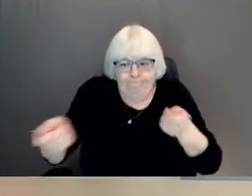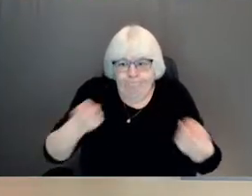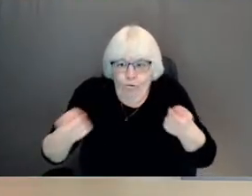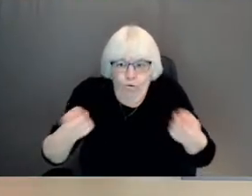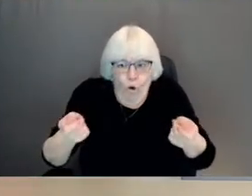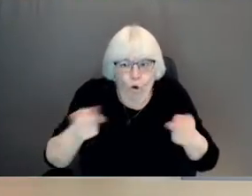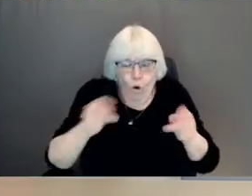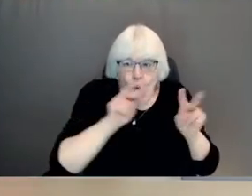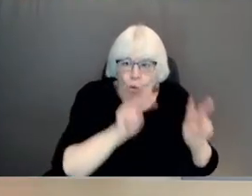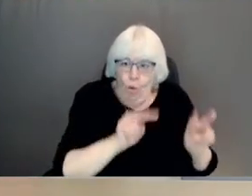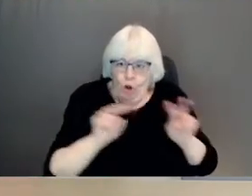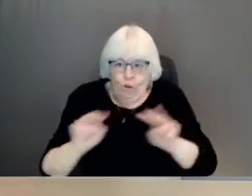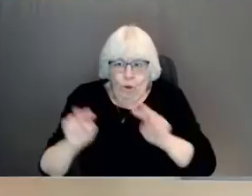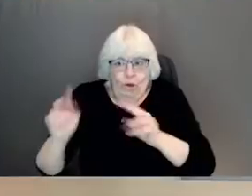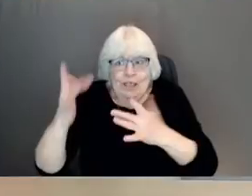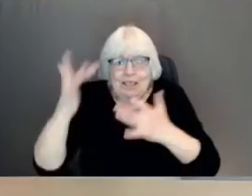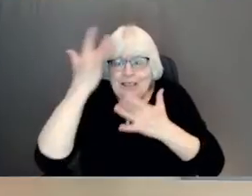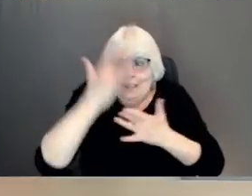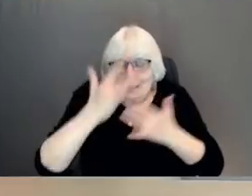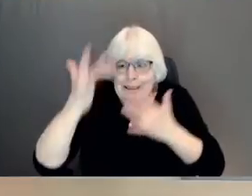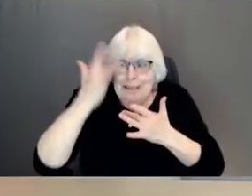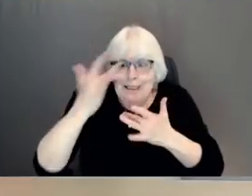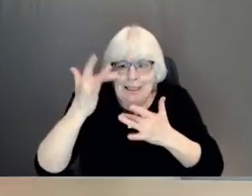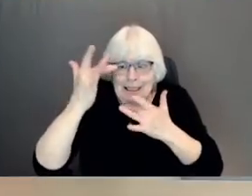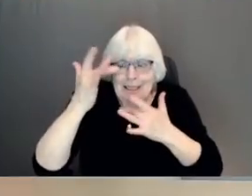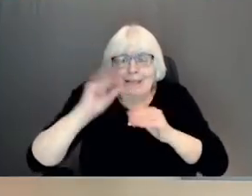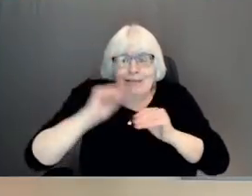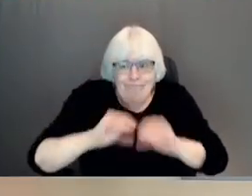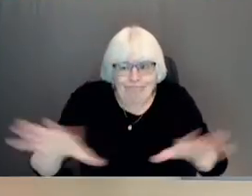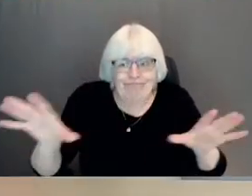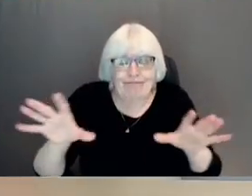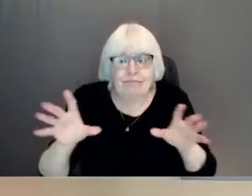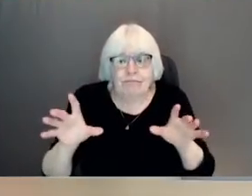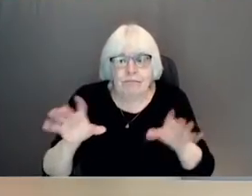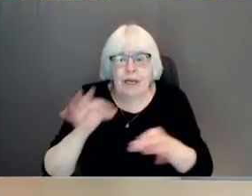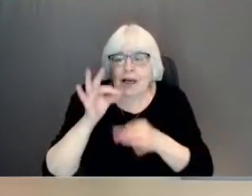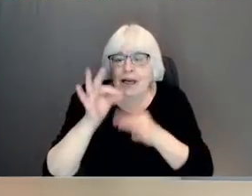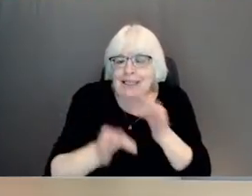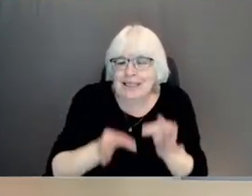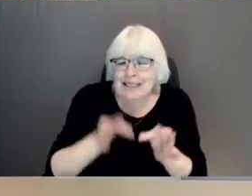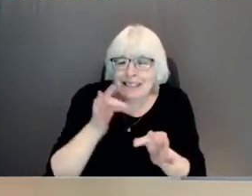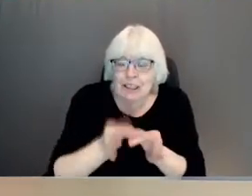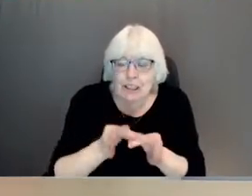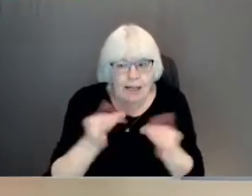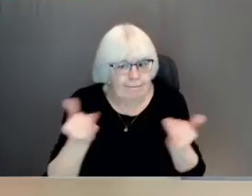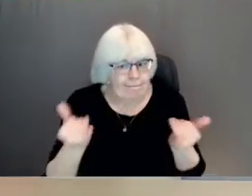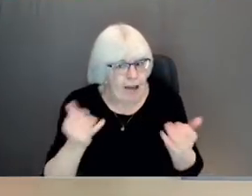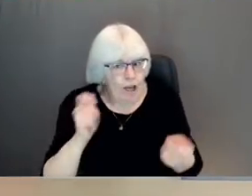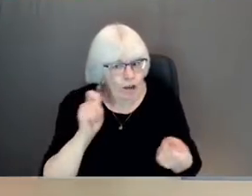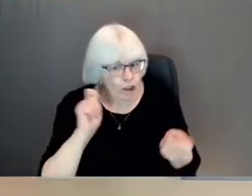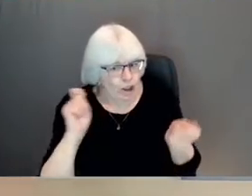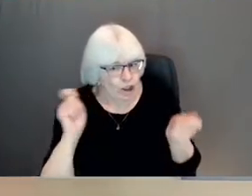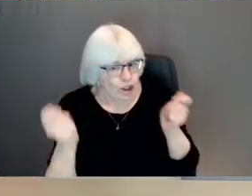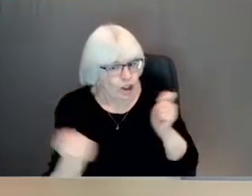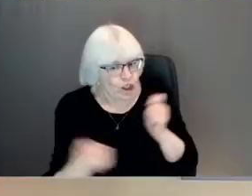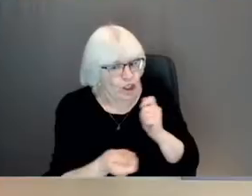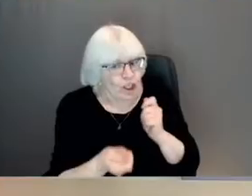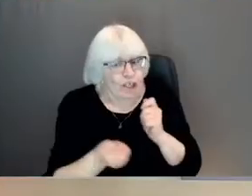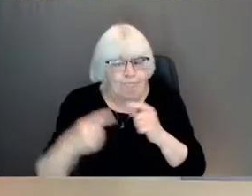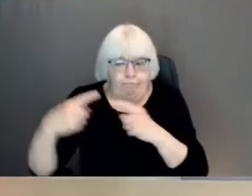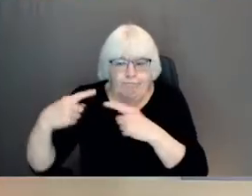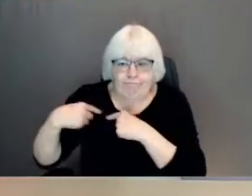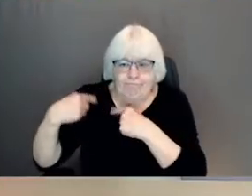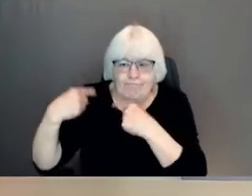has evolved as we move through various phases of the pandemic. In March 2020, we did not have the capacity to